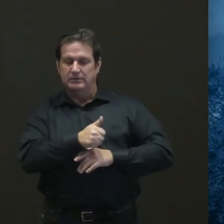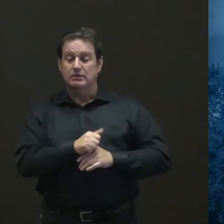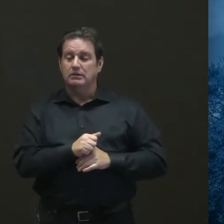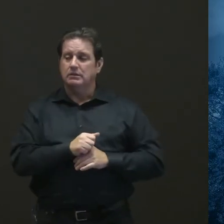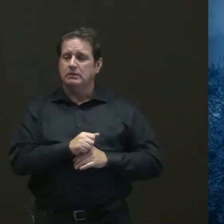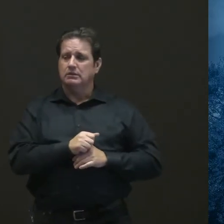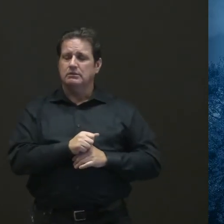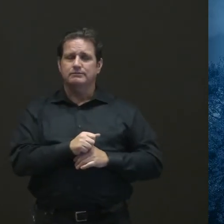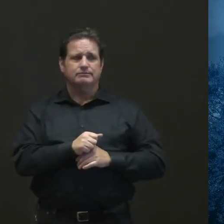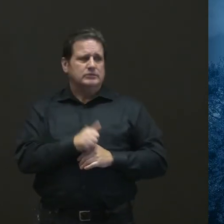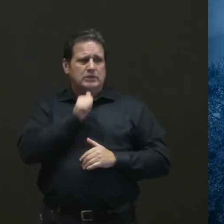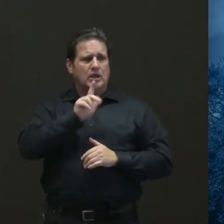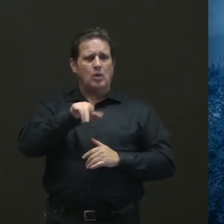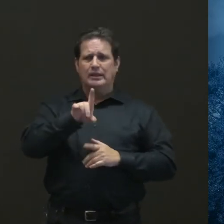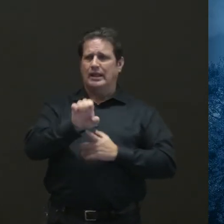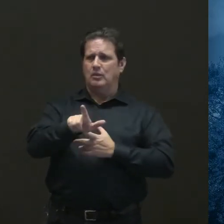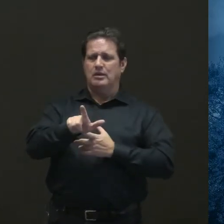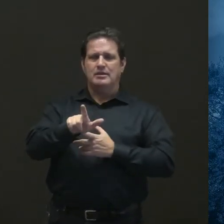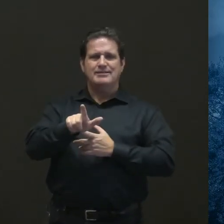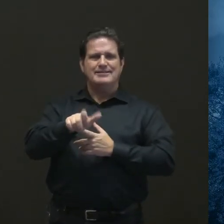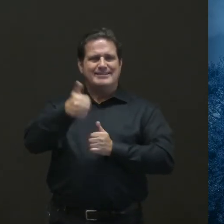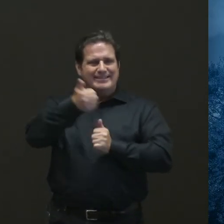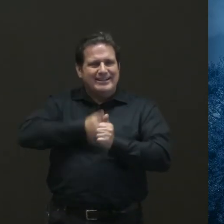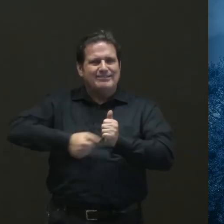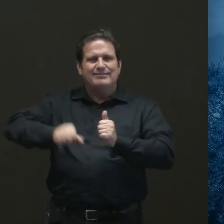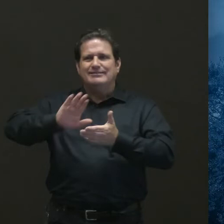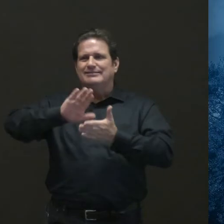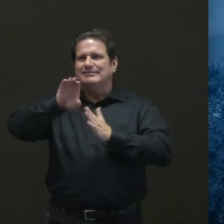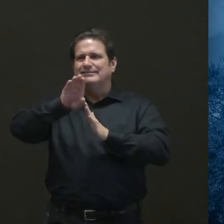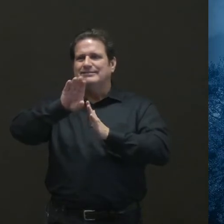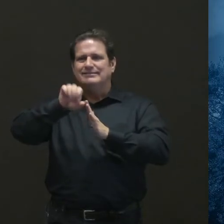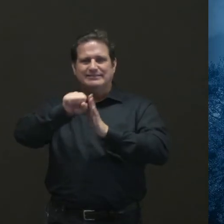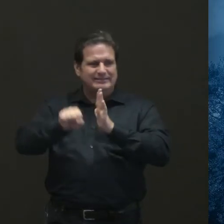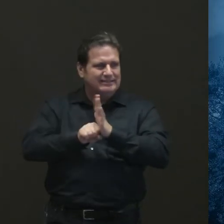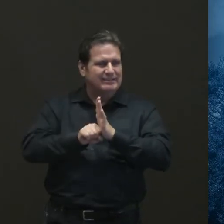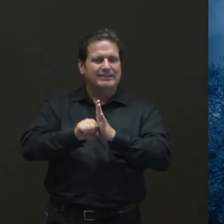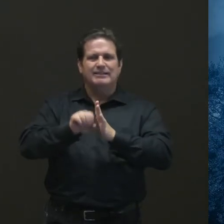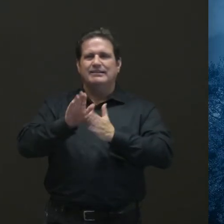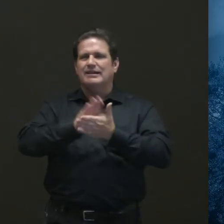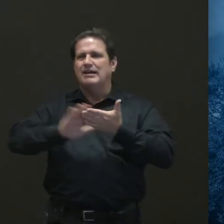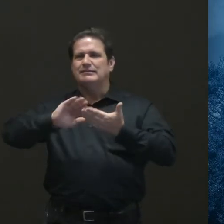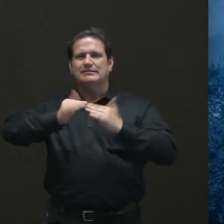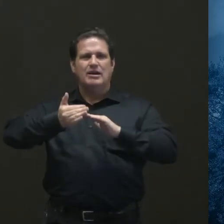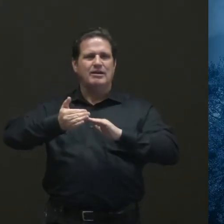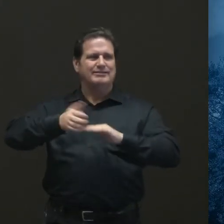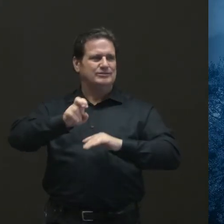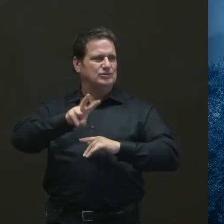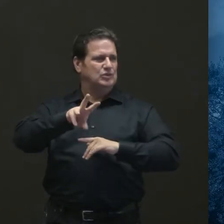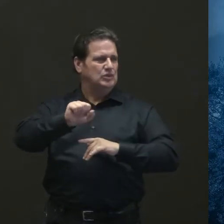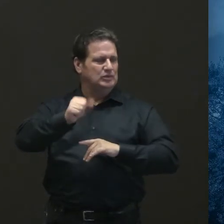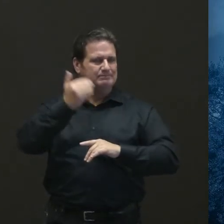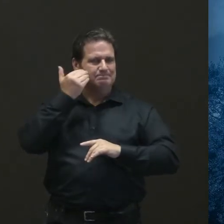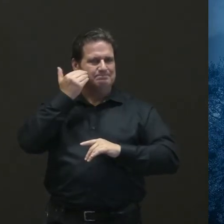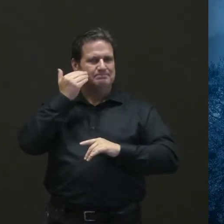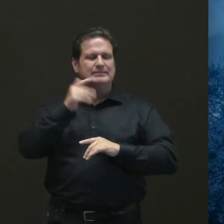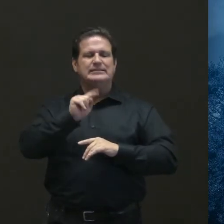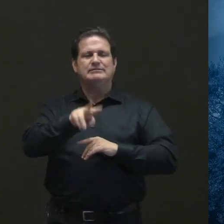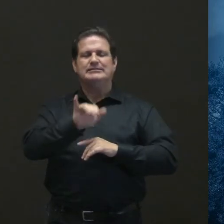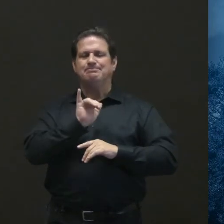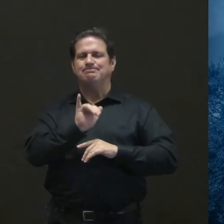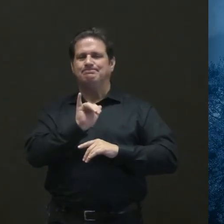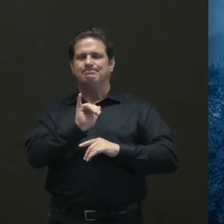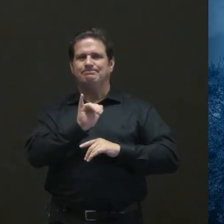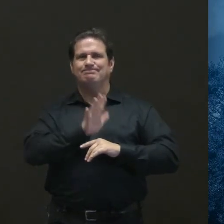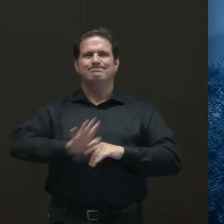that, and it's not just Delaware, it's every college town in America. Just look at the news on the TV,